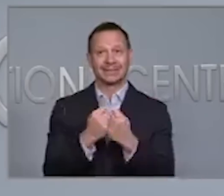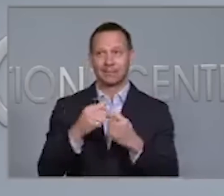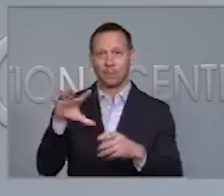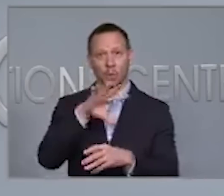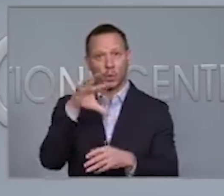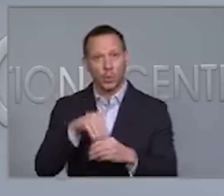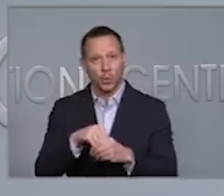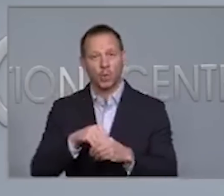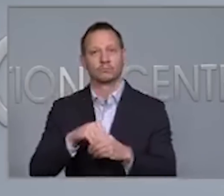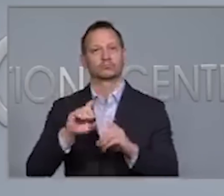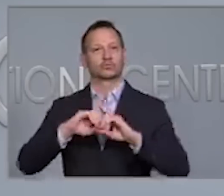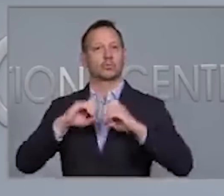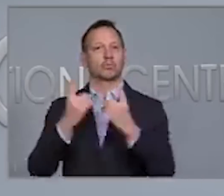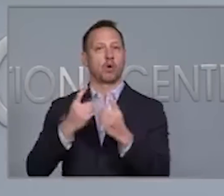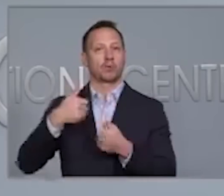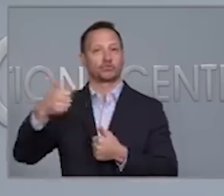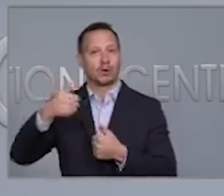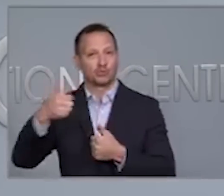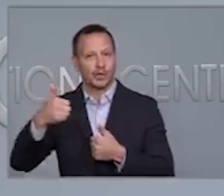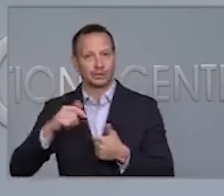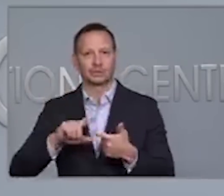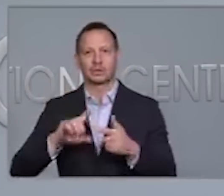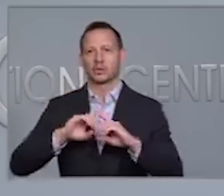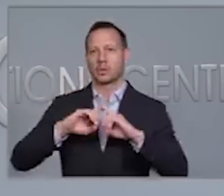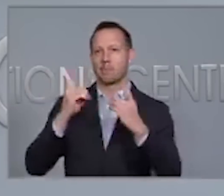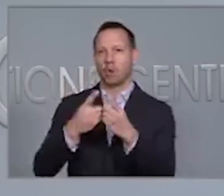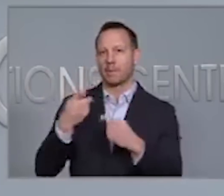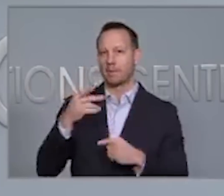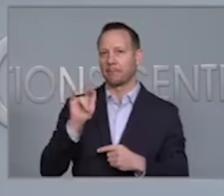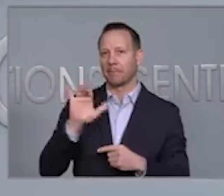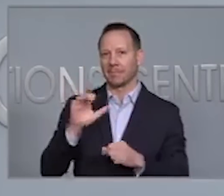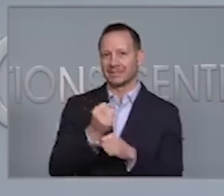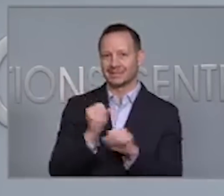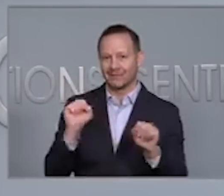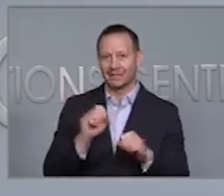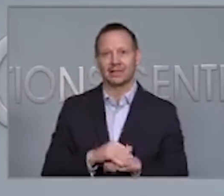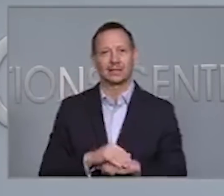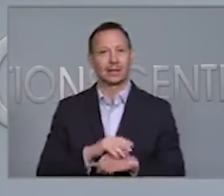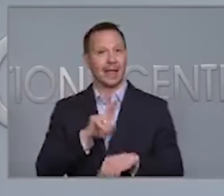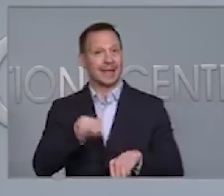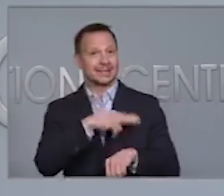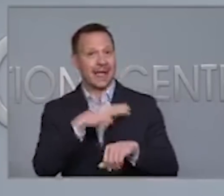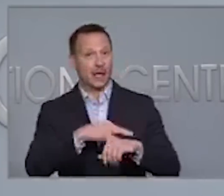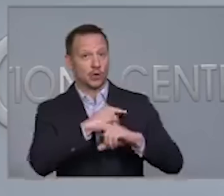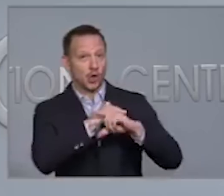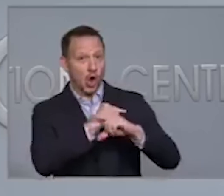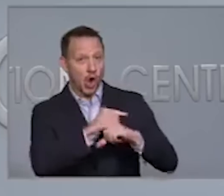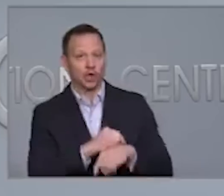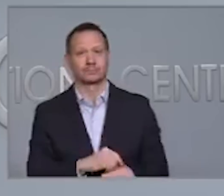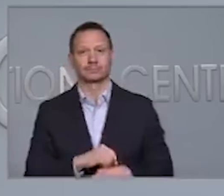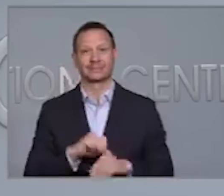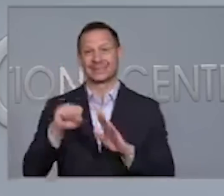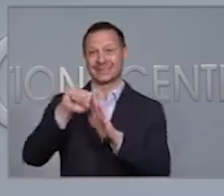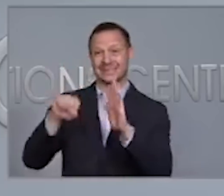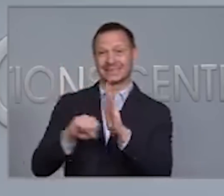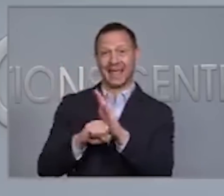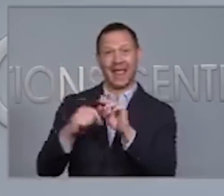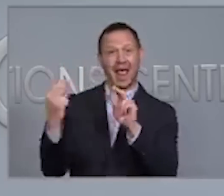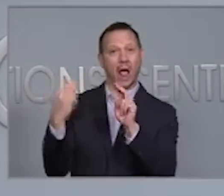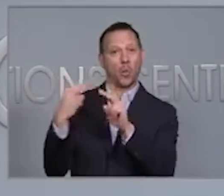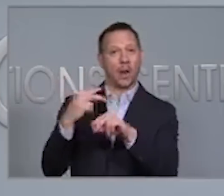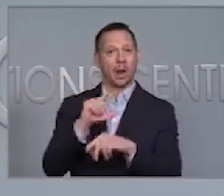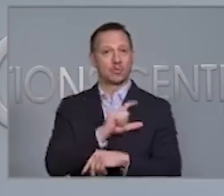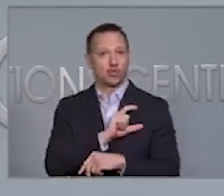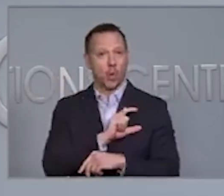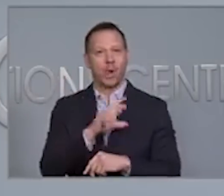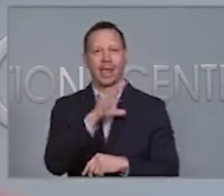Department of Transportation, the Department of Public Safety, the North Carolina National Guard, the State Highway Patrol, and our state's